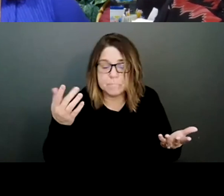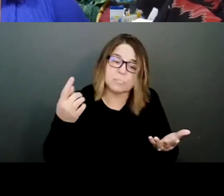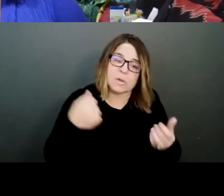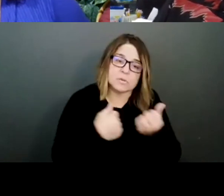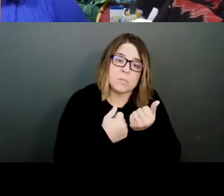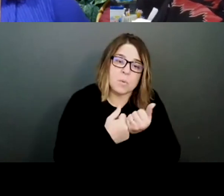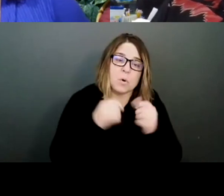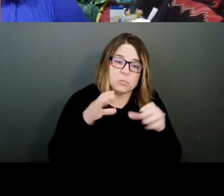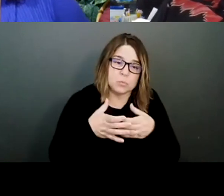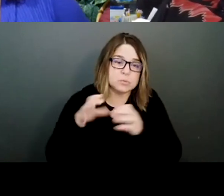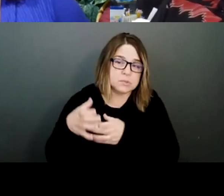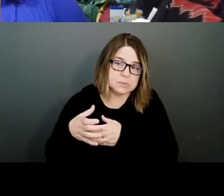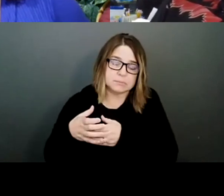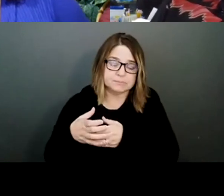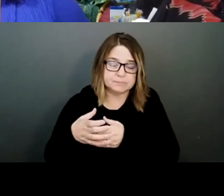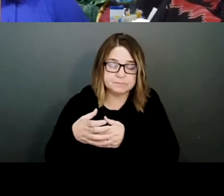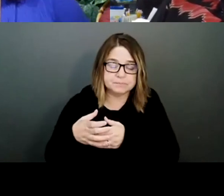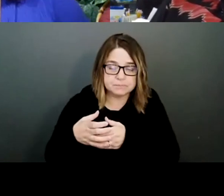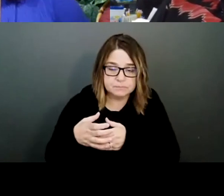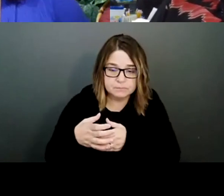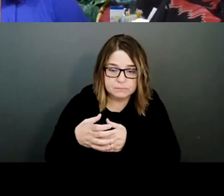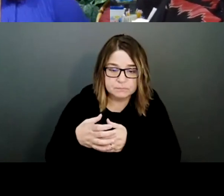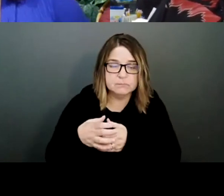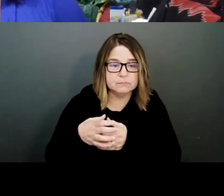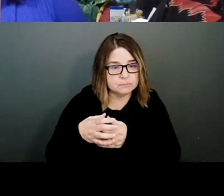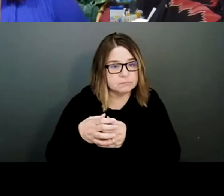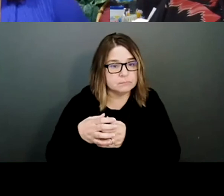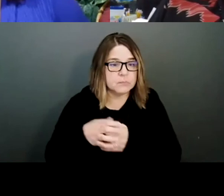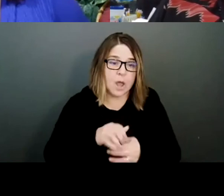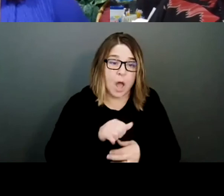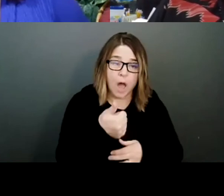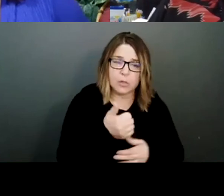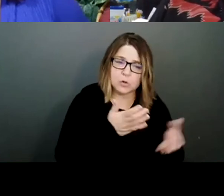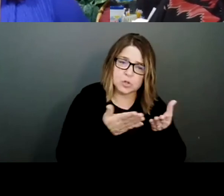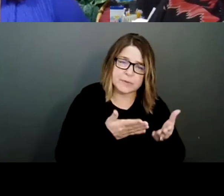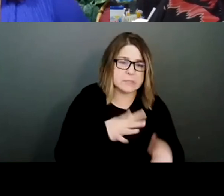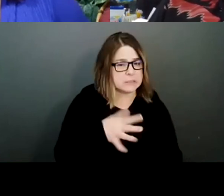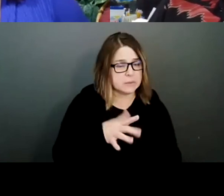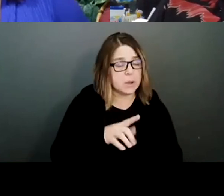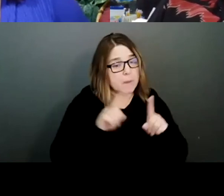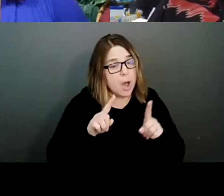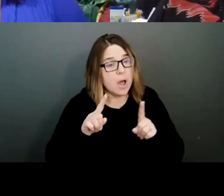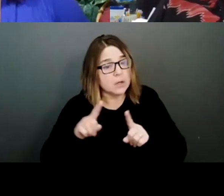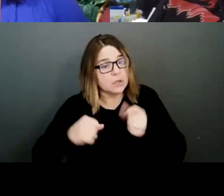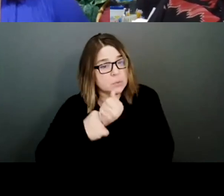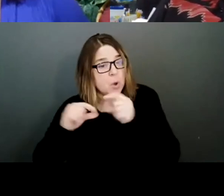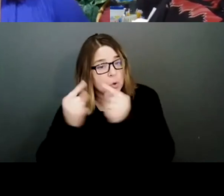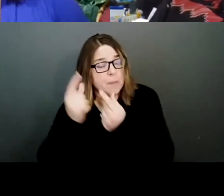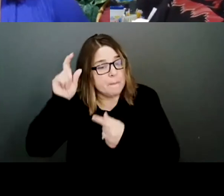is that they, above almost all services, need to have a cultural sensitivity and a cultural